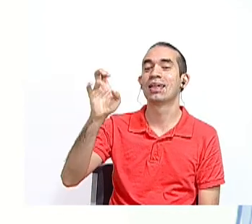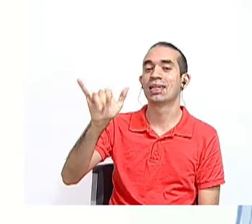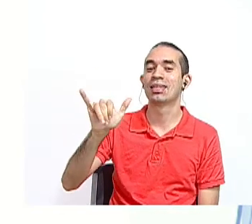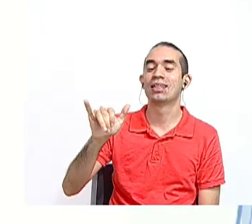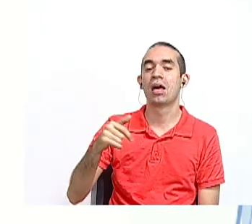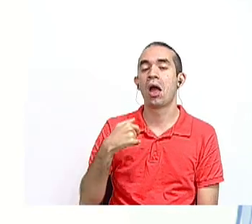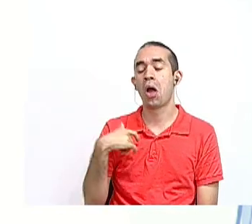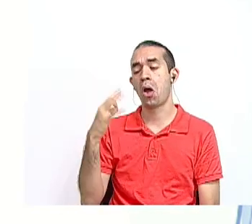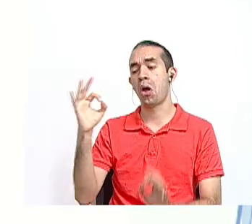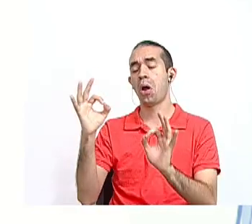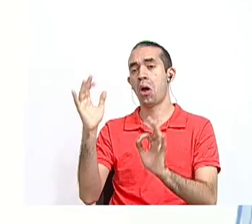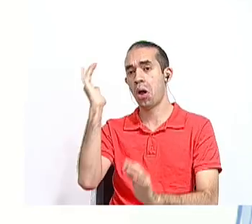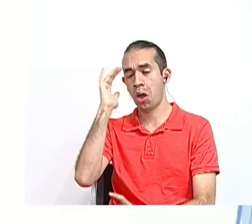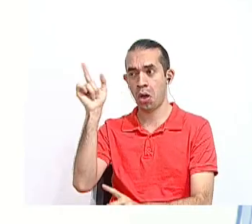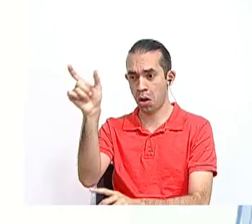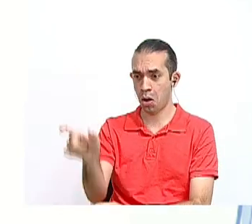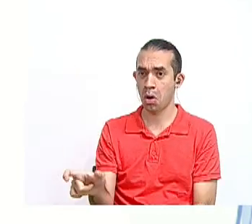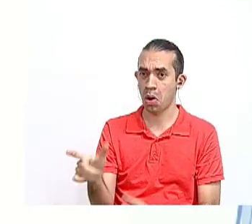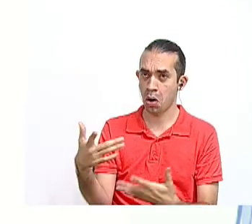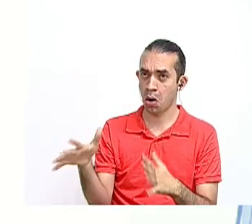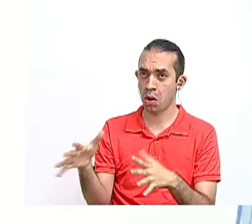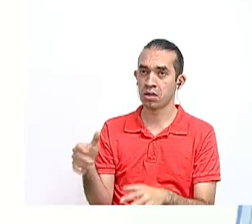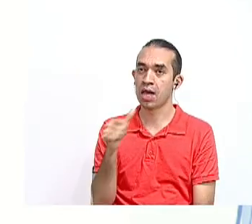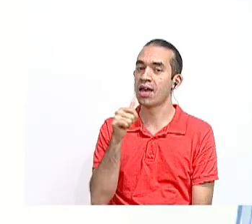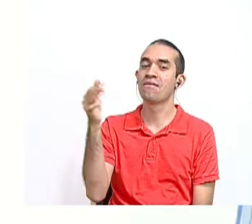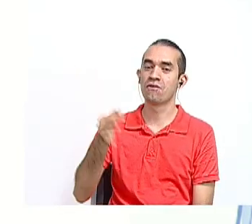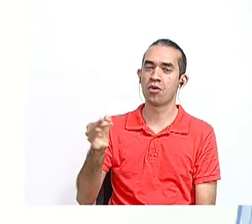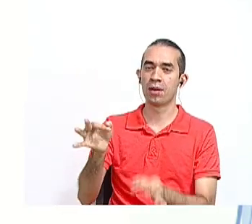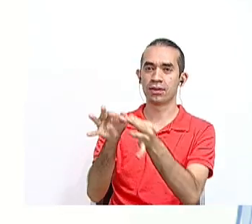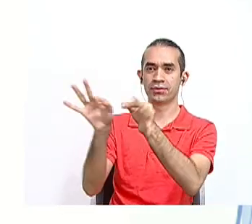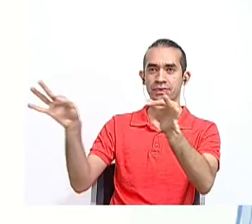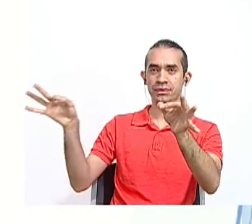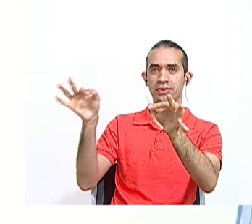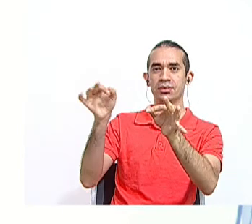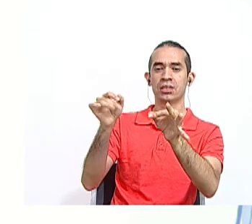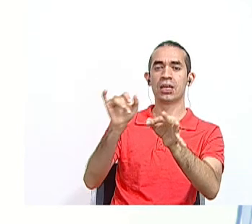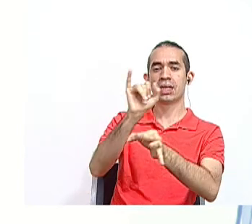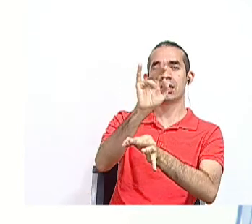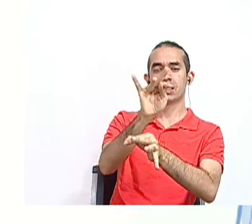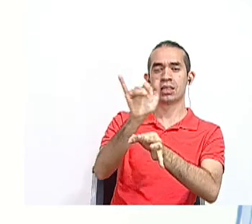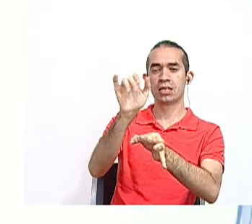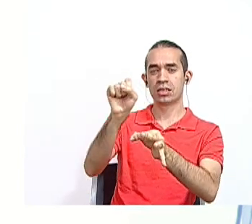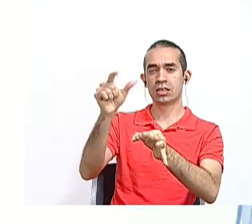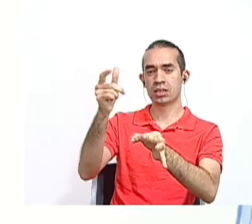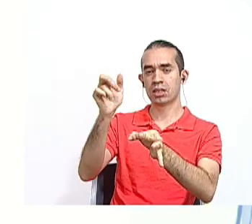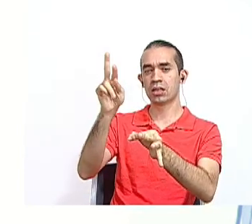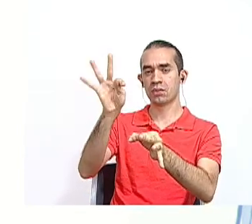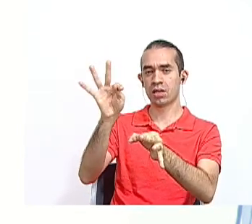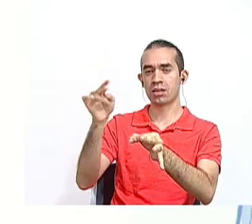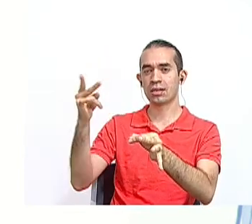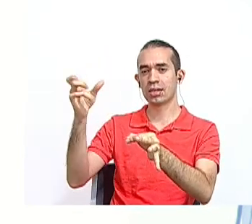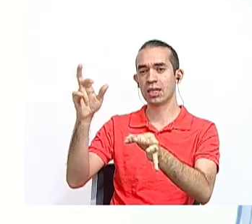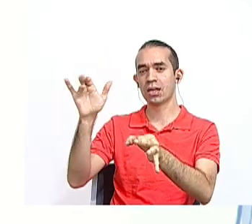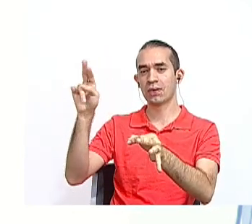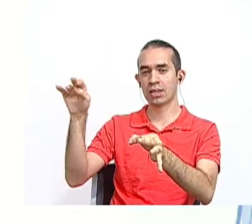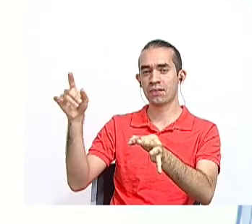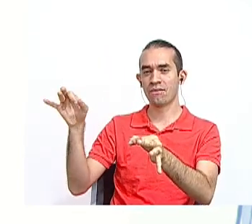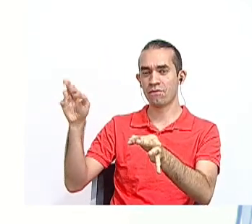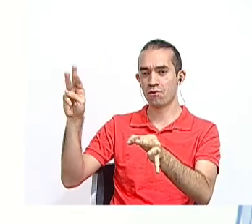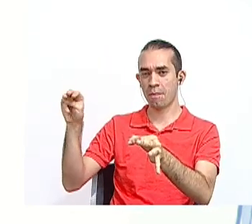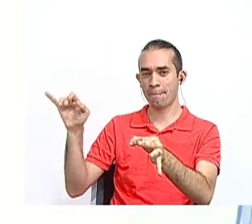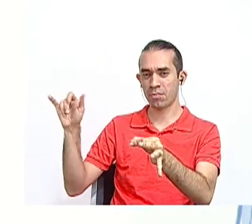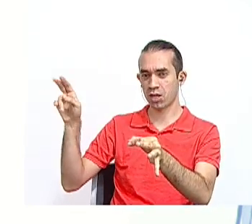great hearing from you. Now, this one is a very informal expression. It is great hearing from you. That pic is called an